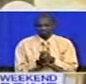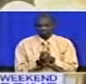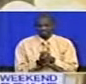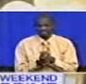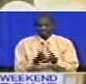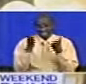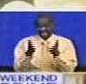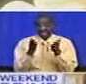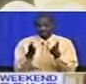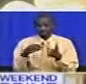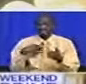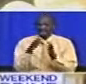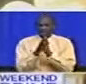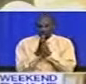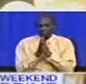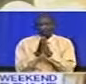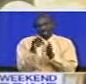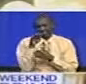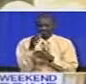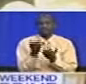Saa hizi tunaomba